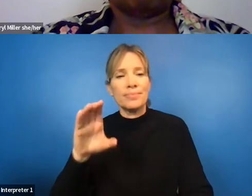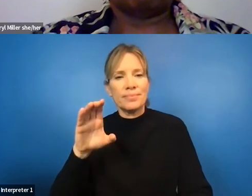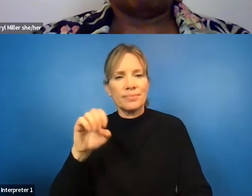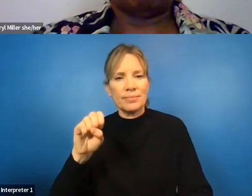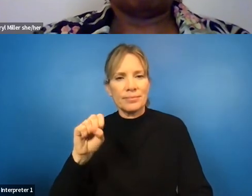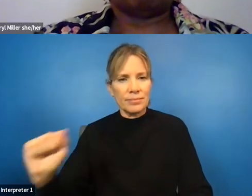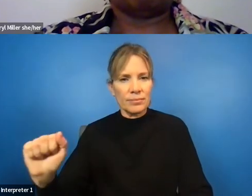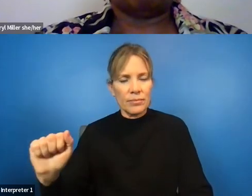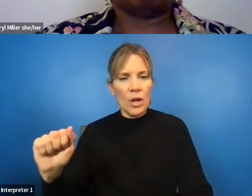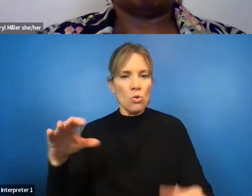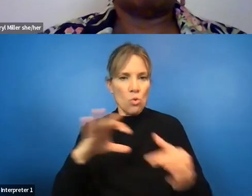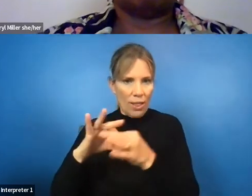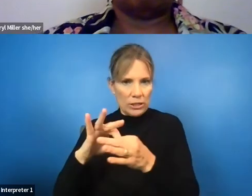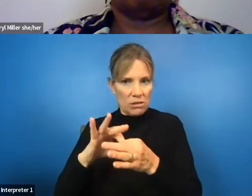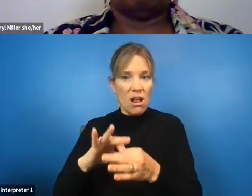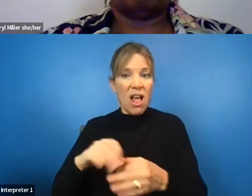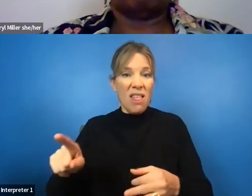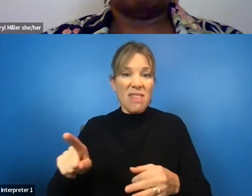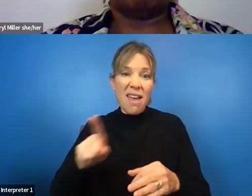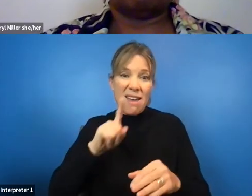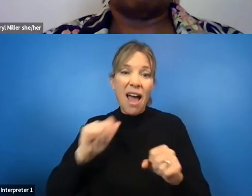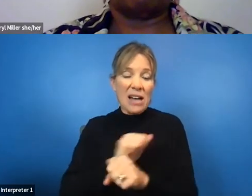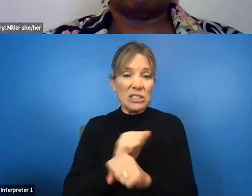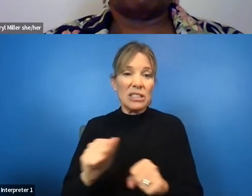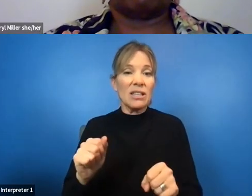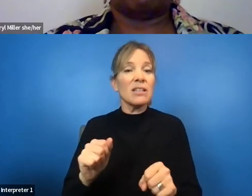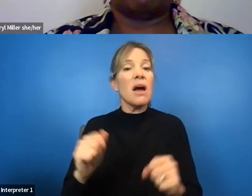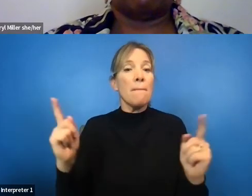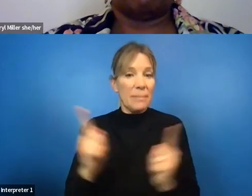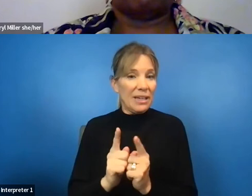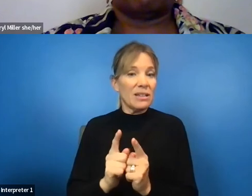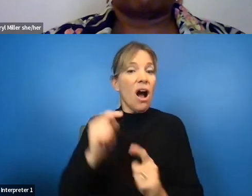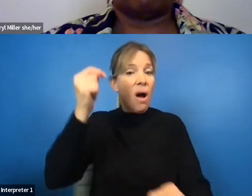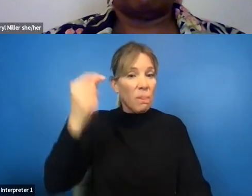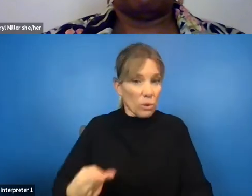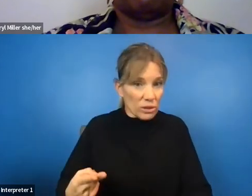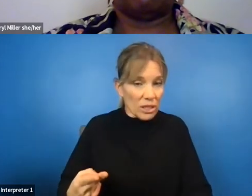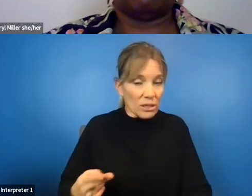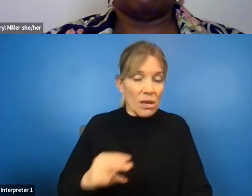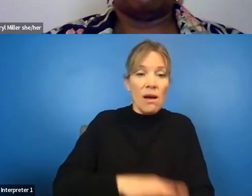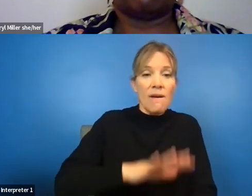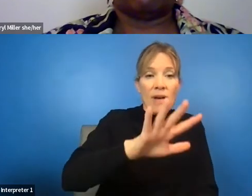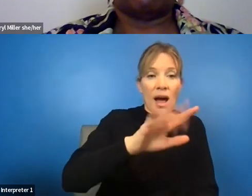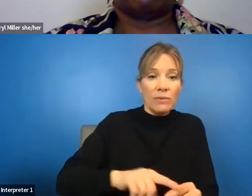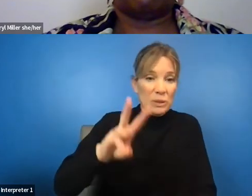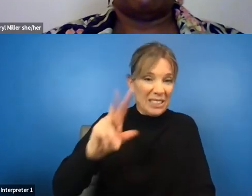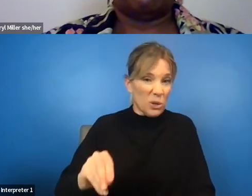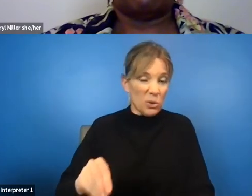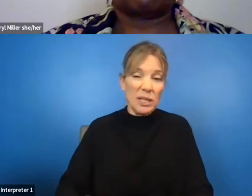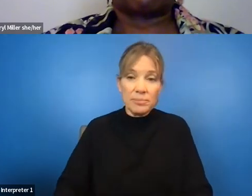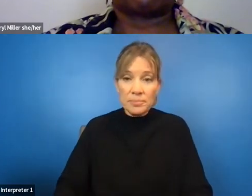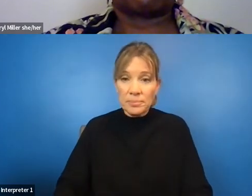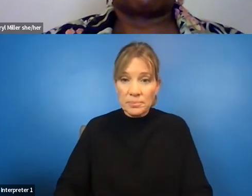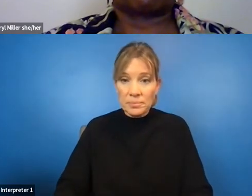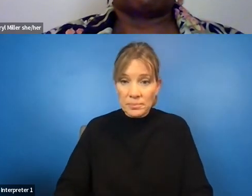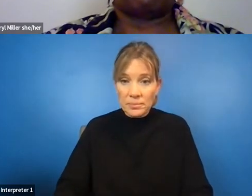The CESSA Coalition actually meets Thursdays from 5 to 6:30. And